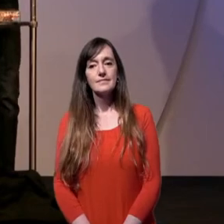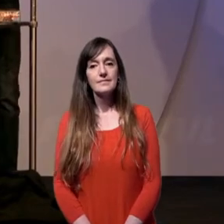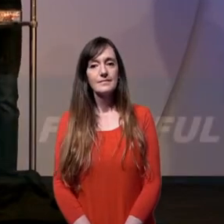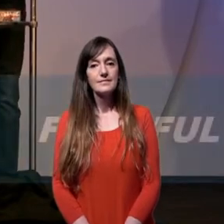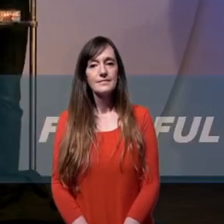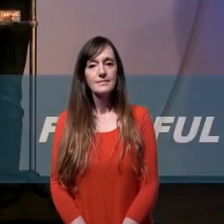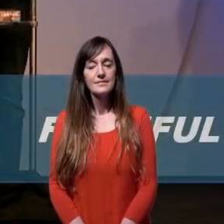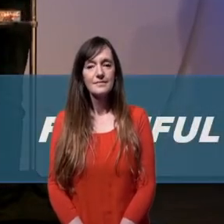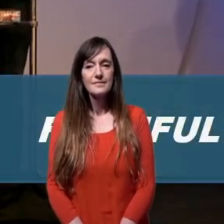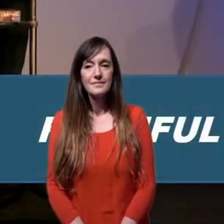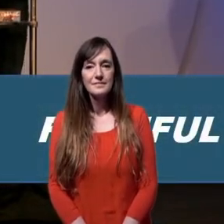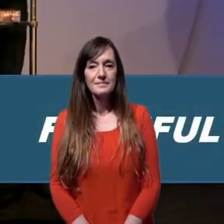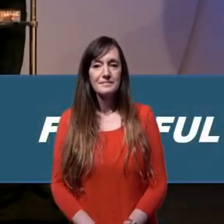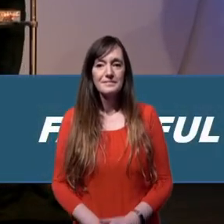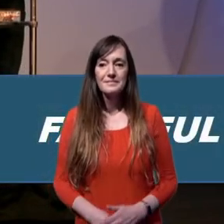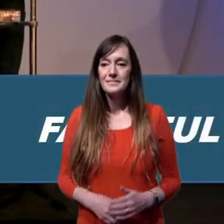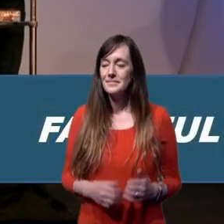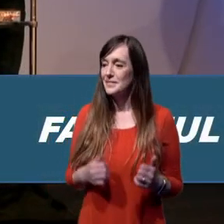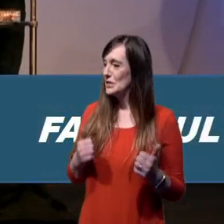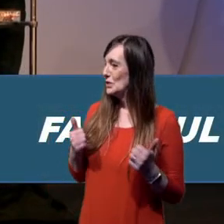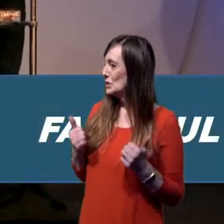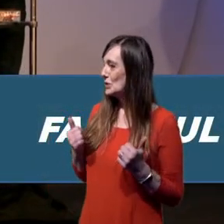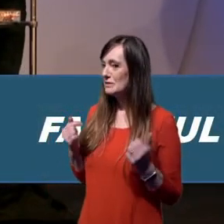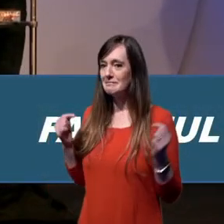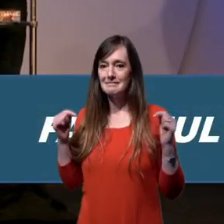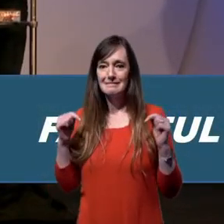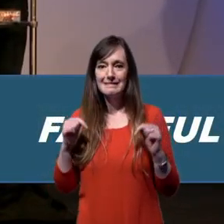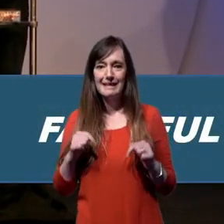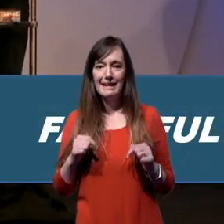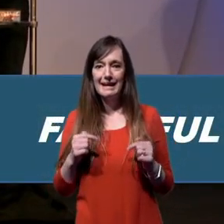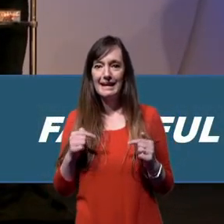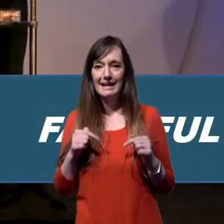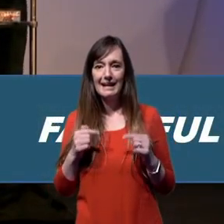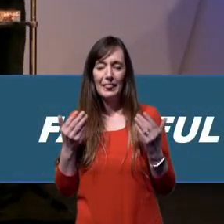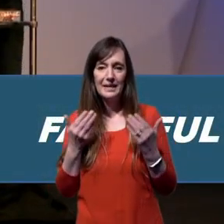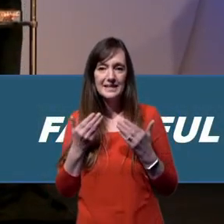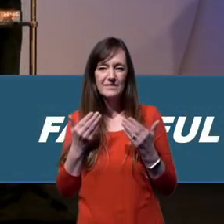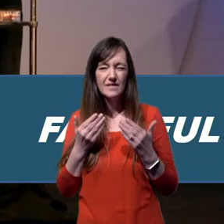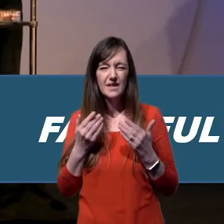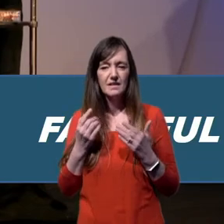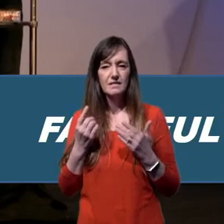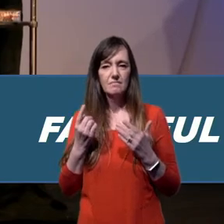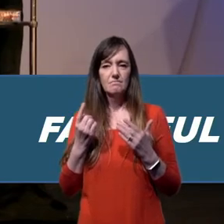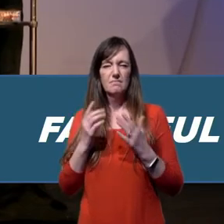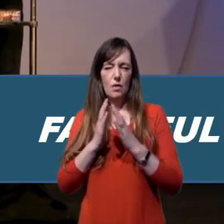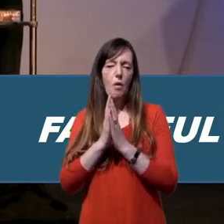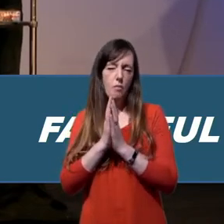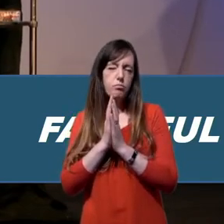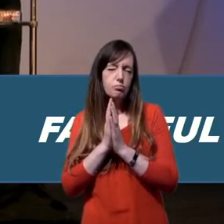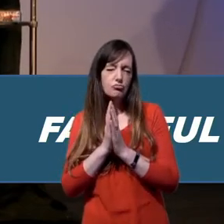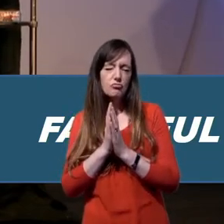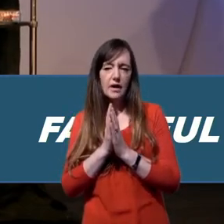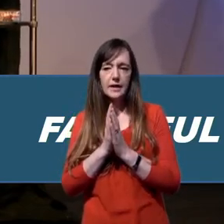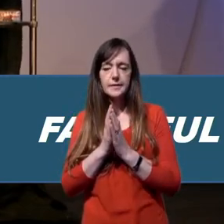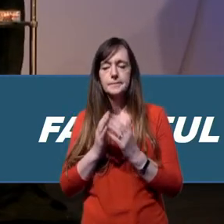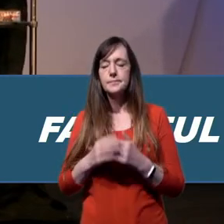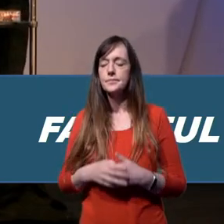Well, hello, it's a delight to be with you all this afternoon. Can I pray one more time as we come to God's